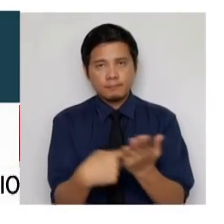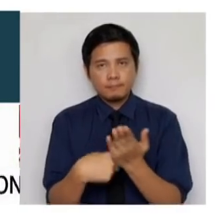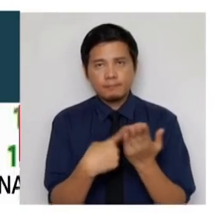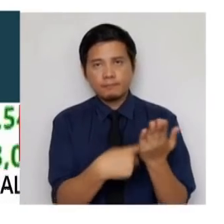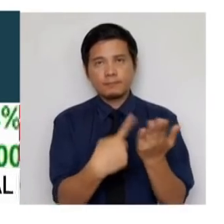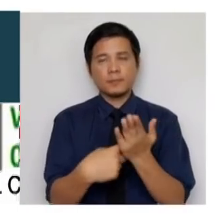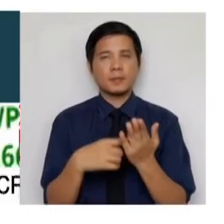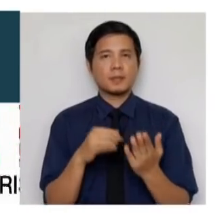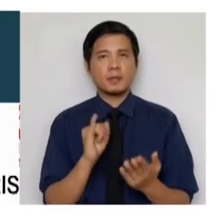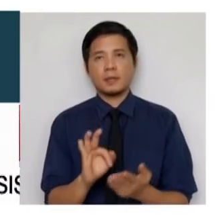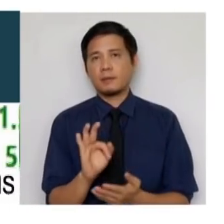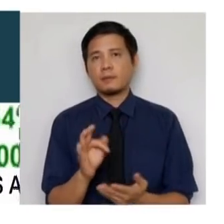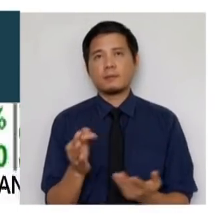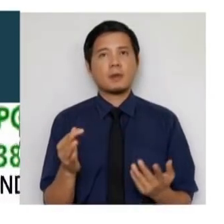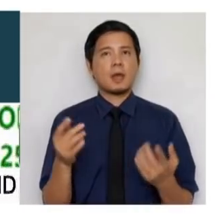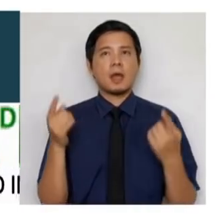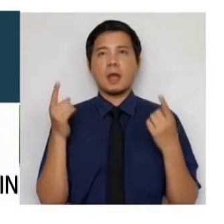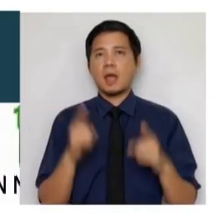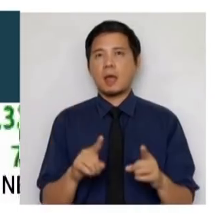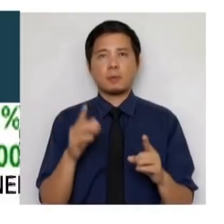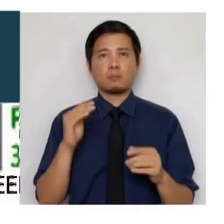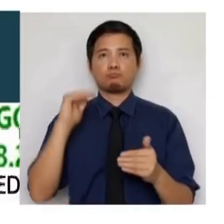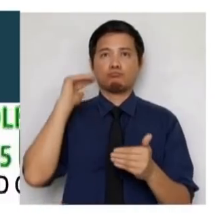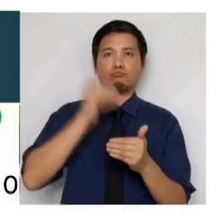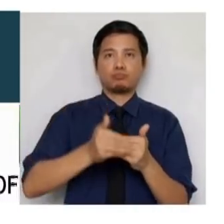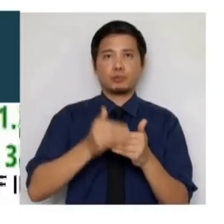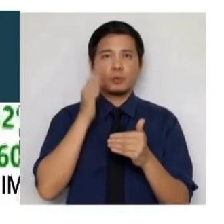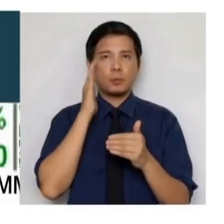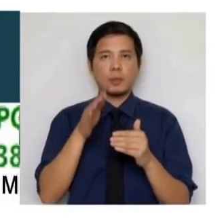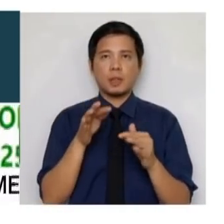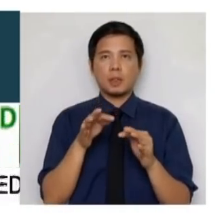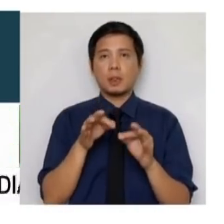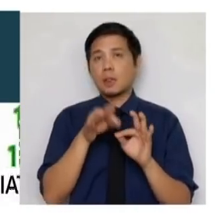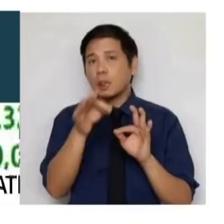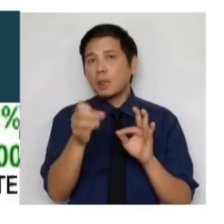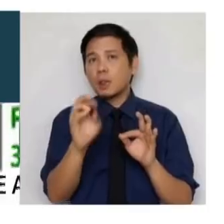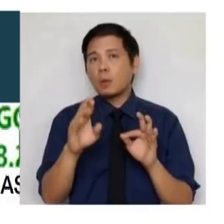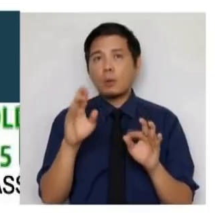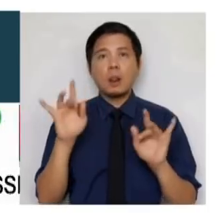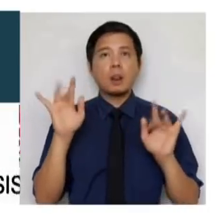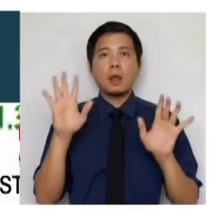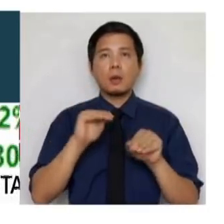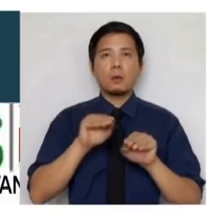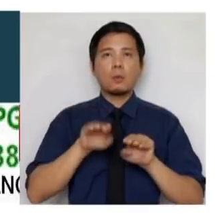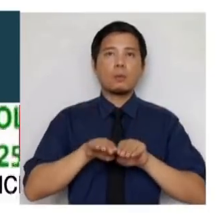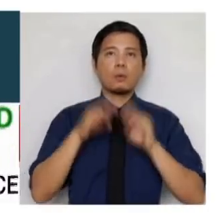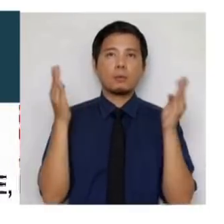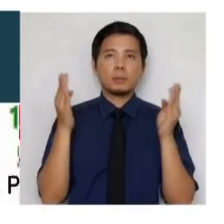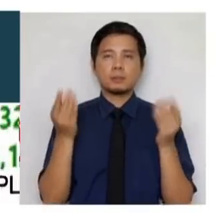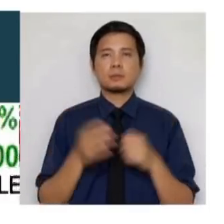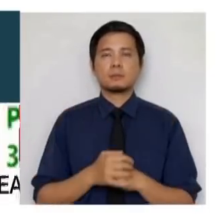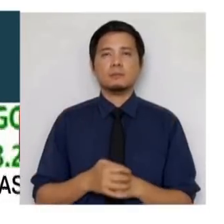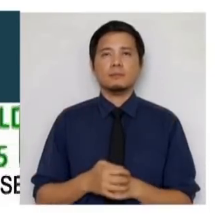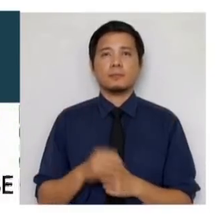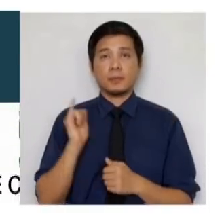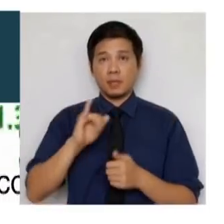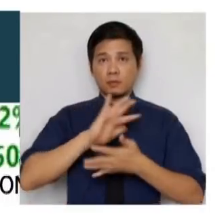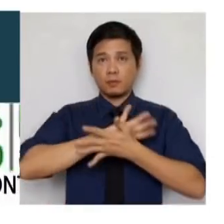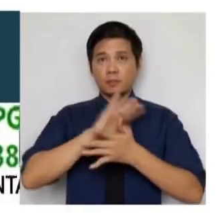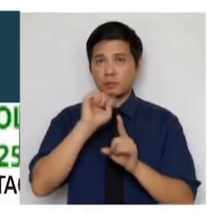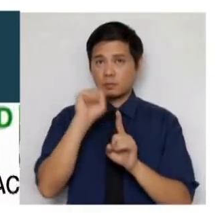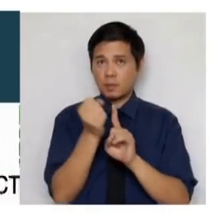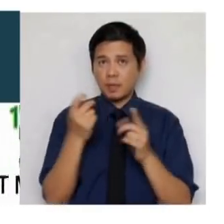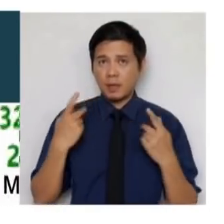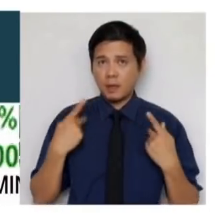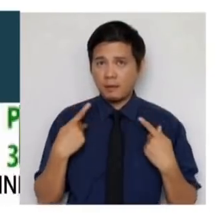ideal for the restrictions to be eased. With the current scenario that you have, with the current COVID situation that you have, are you